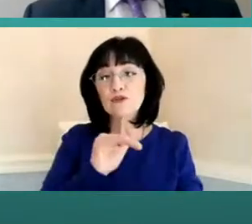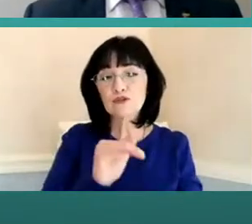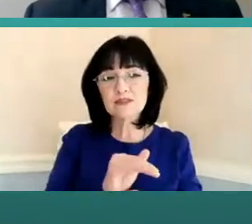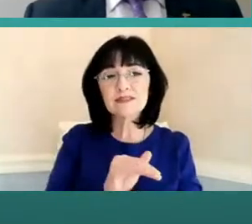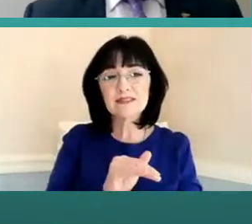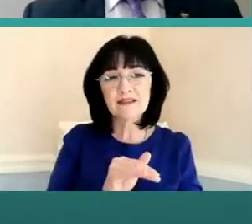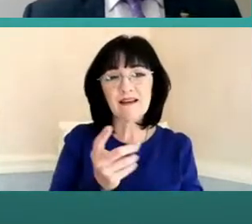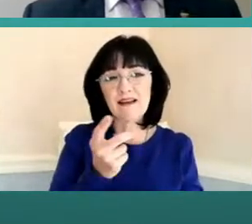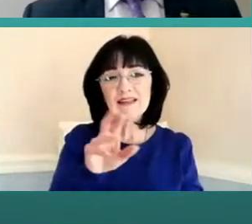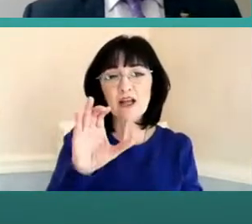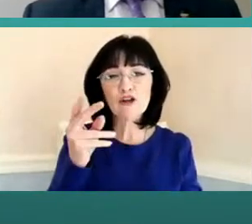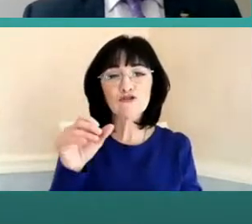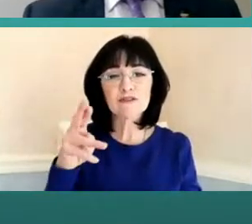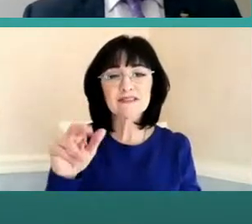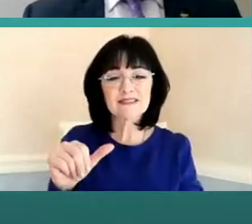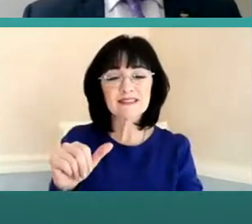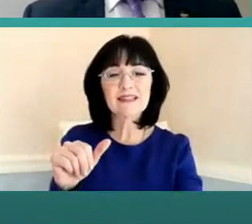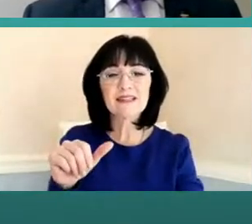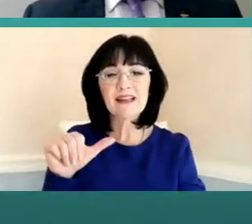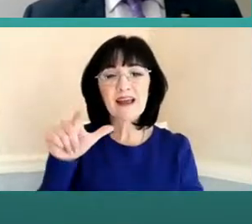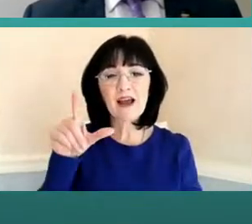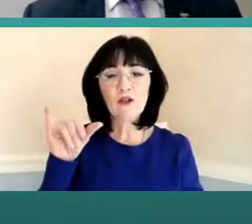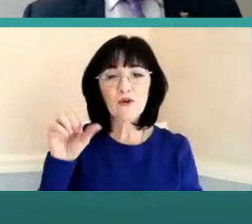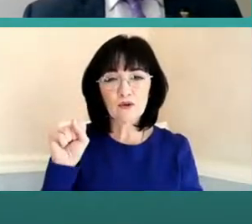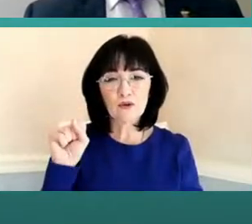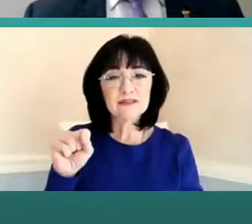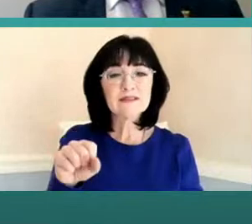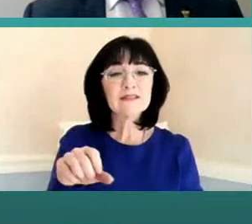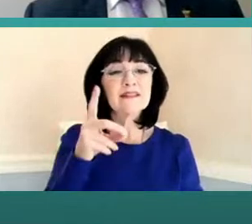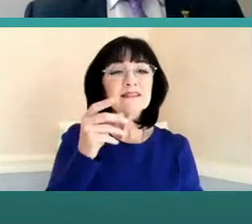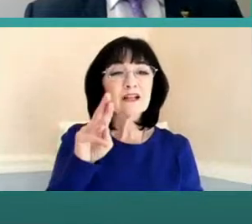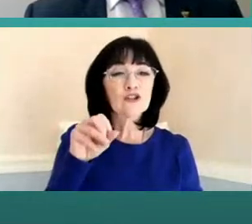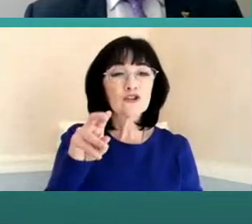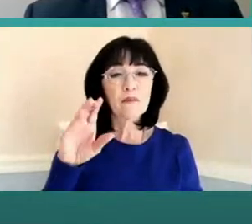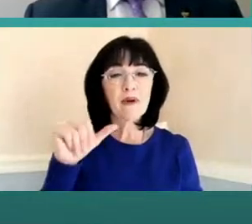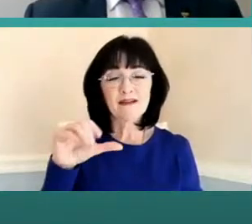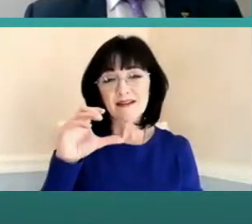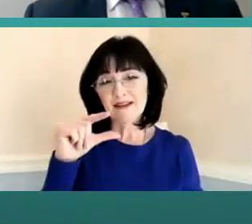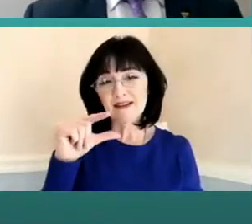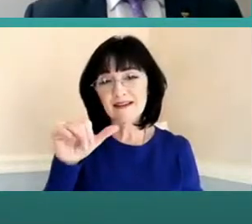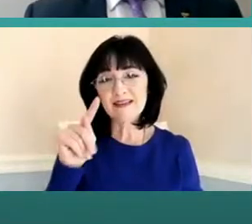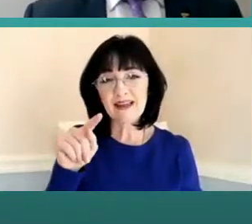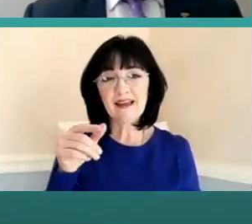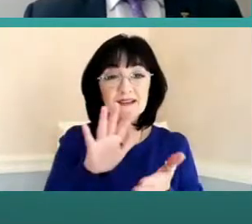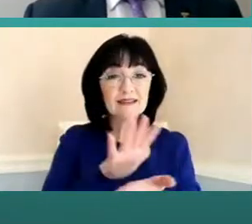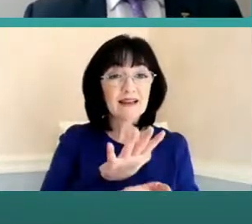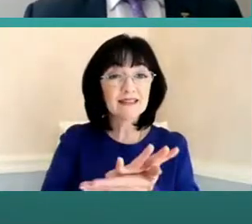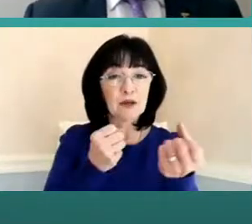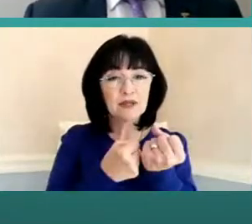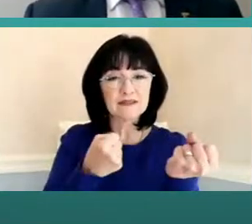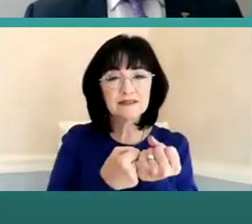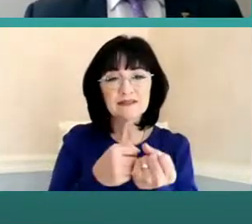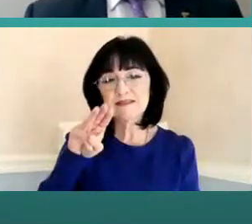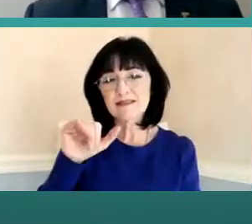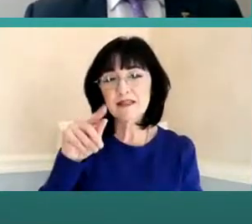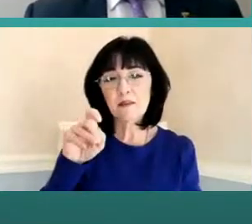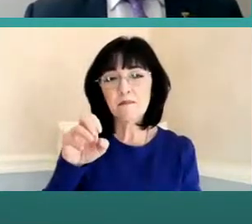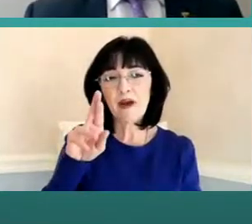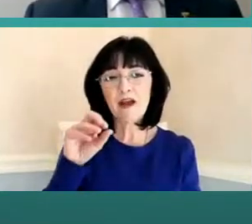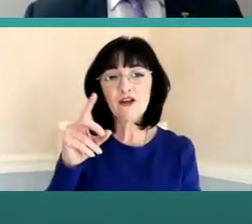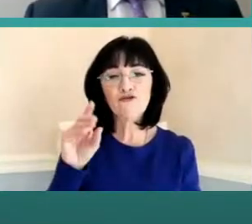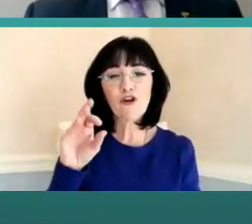Secretary, Dr. Monica Gant, Associate Secretary, Academic Support, Mike Rodriguez,